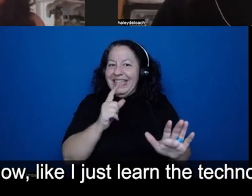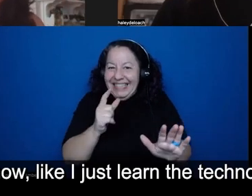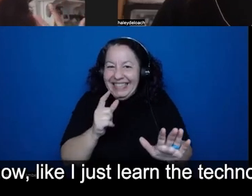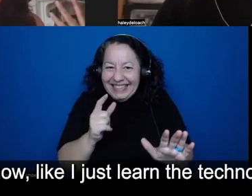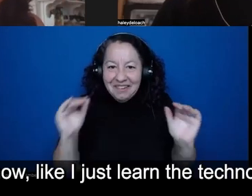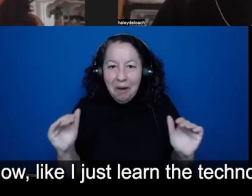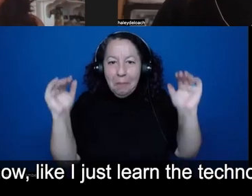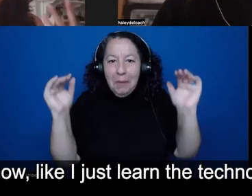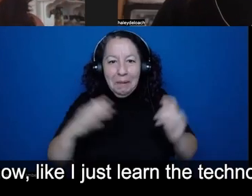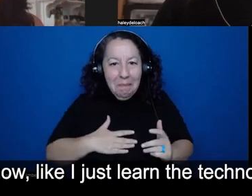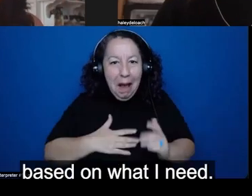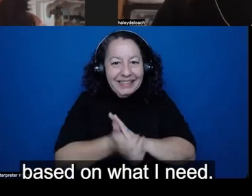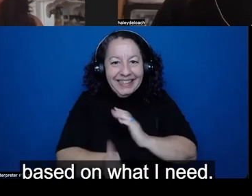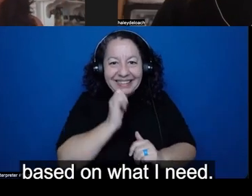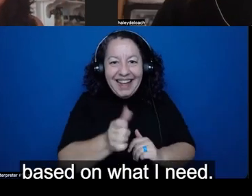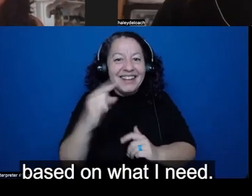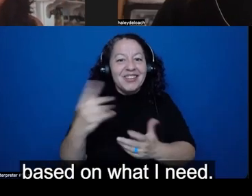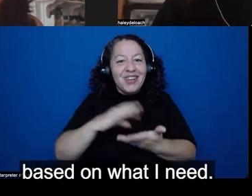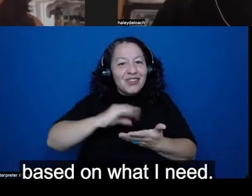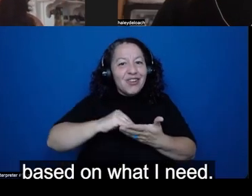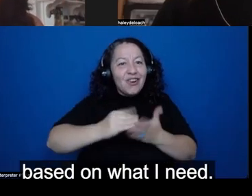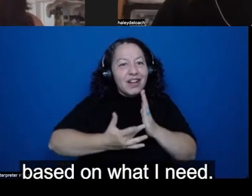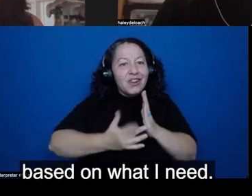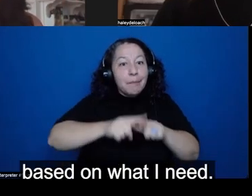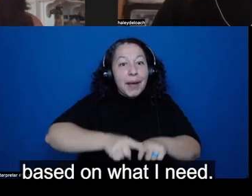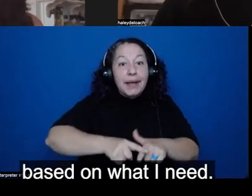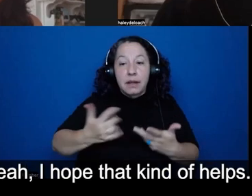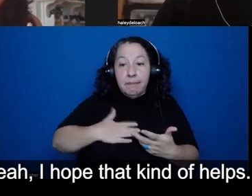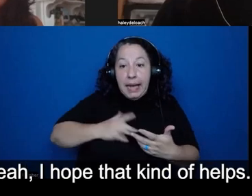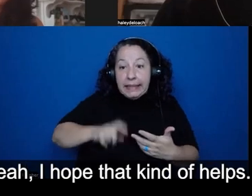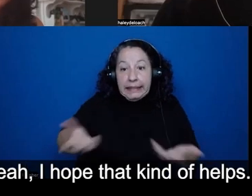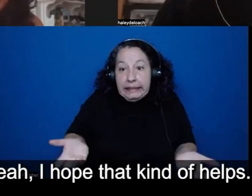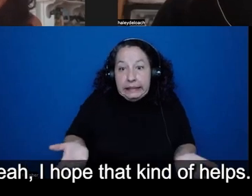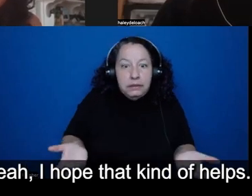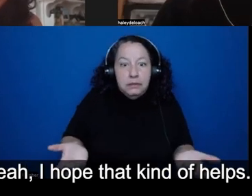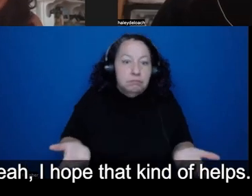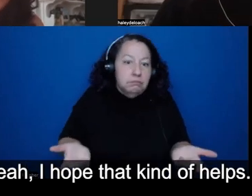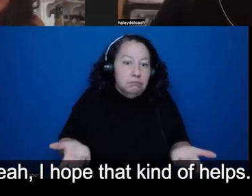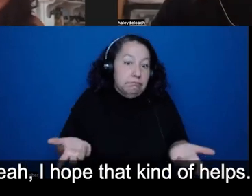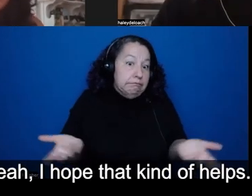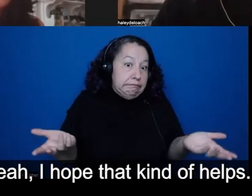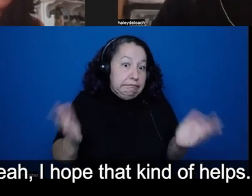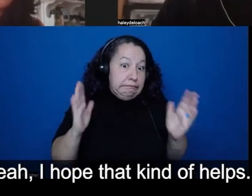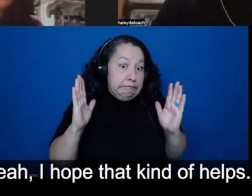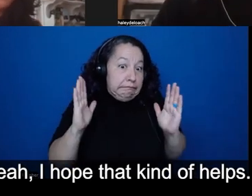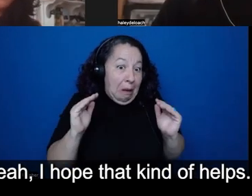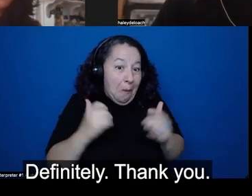just learn the technology based on what I need. Yeah, I hope that kind of